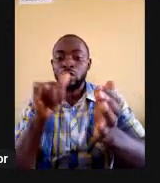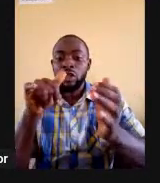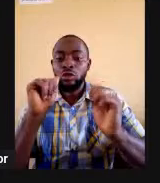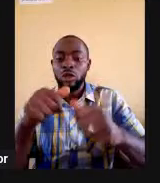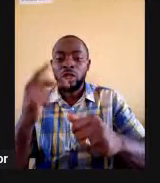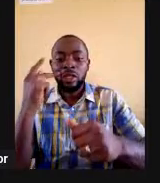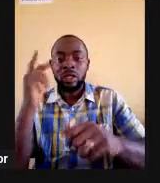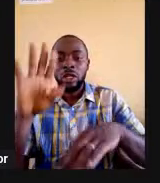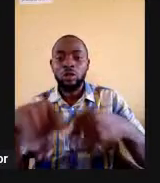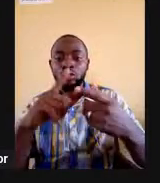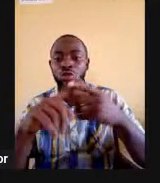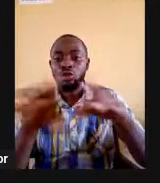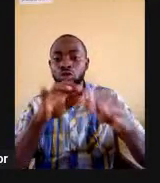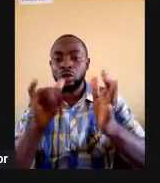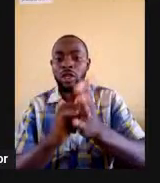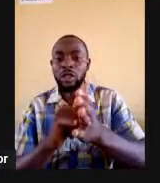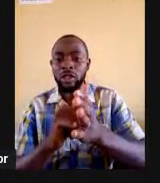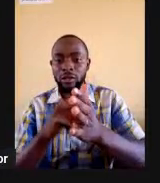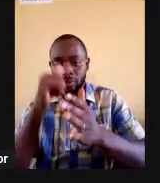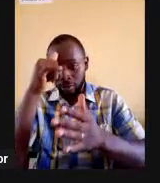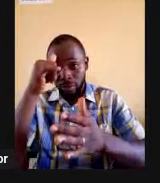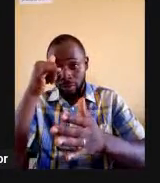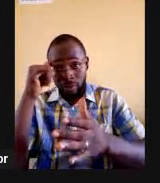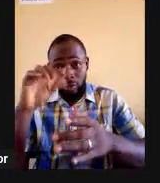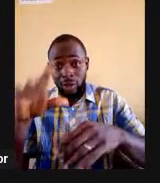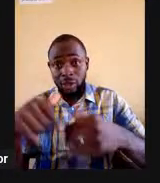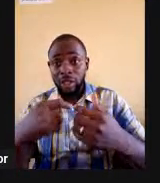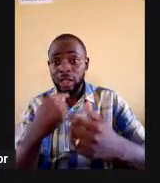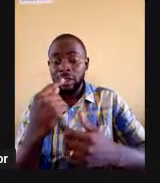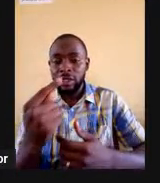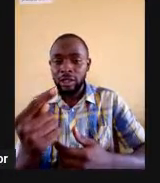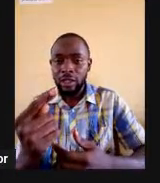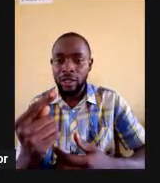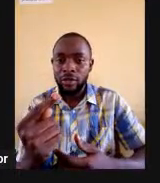that. So let's say